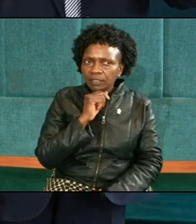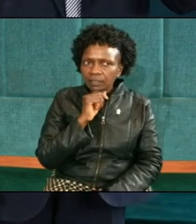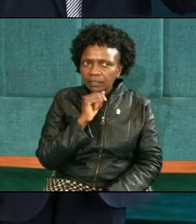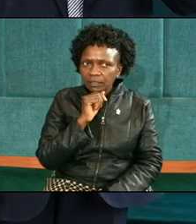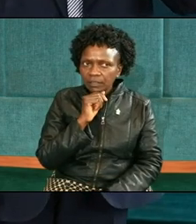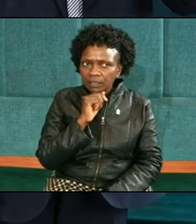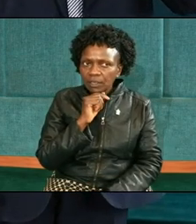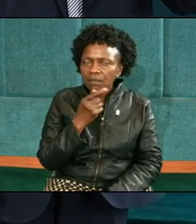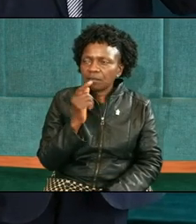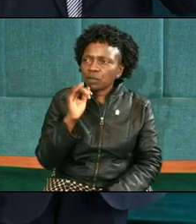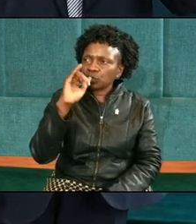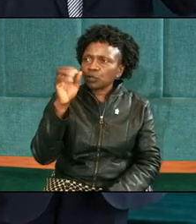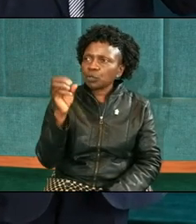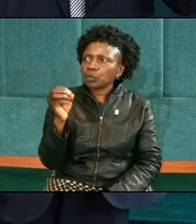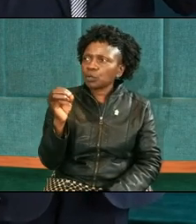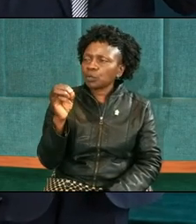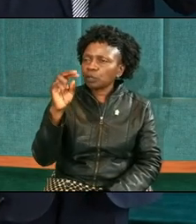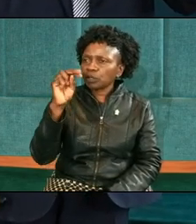But Jonah